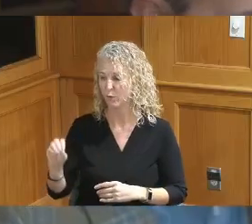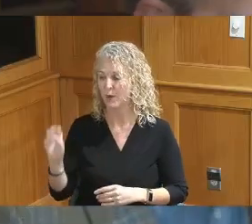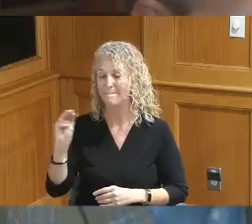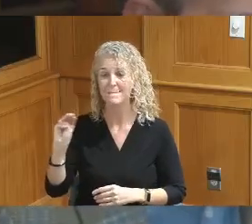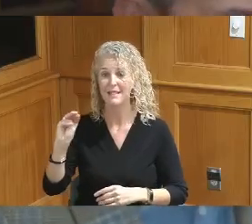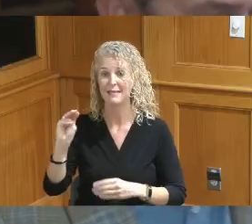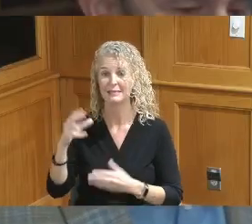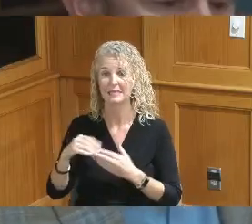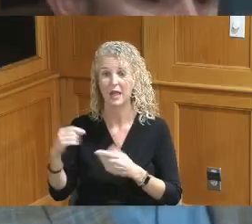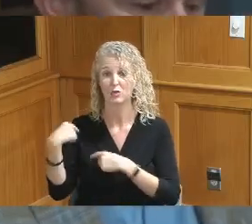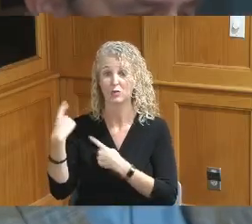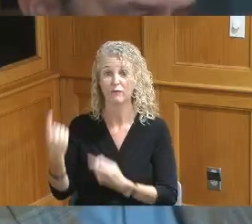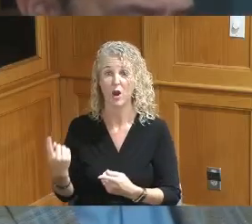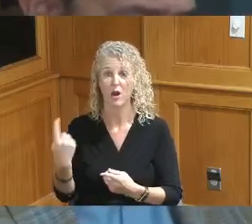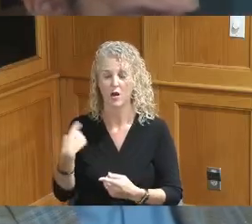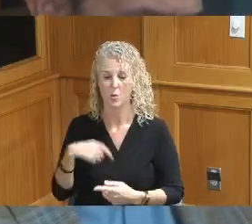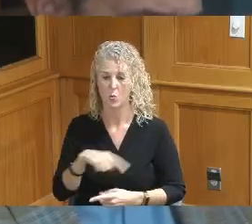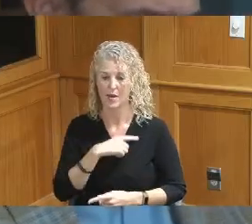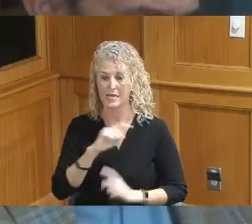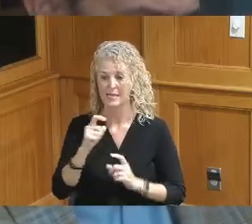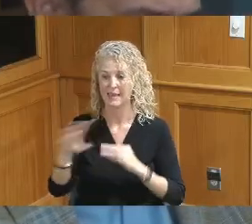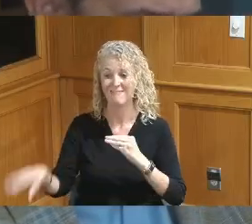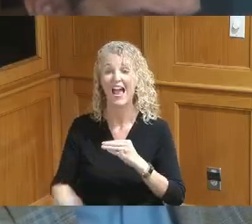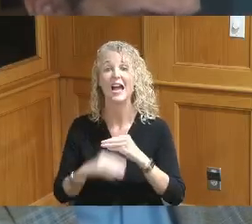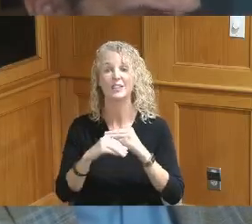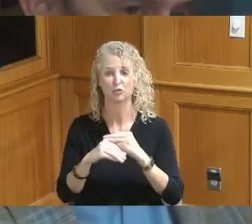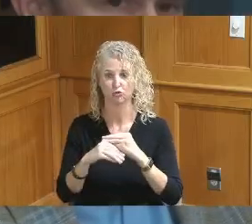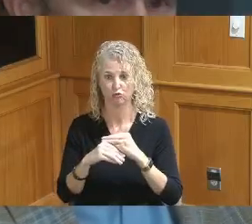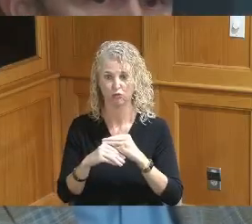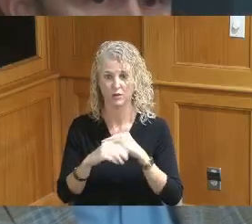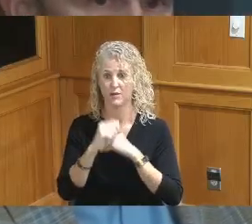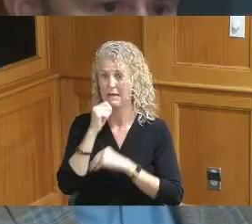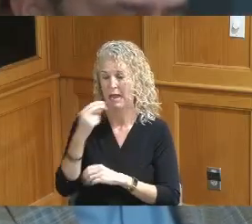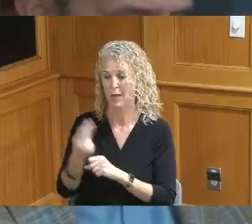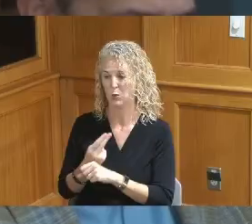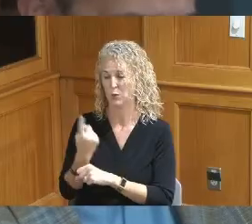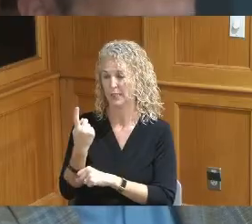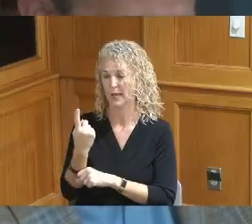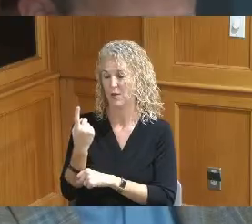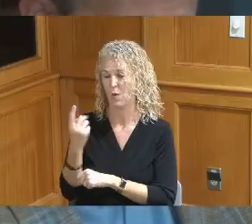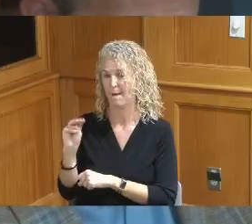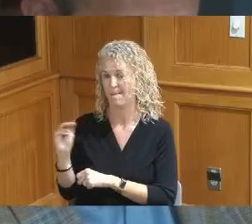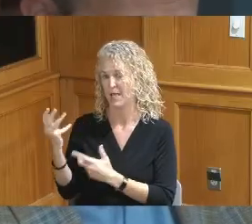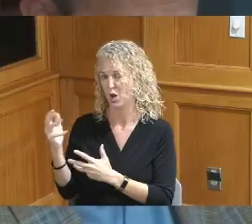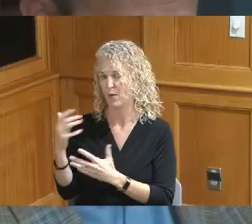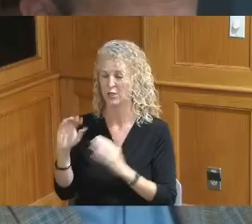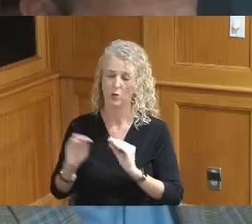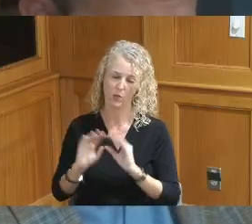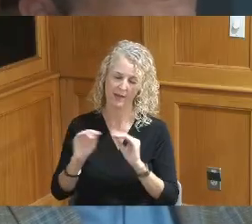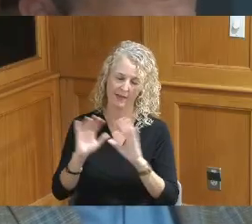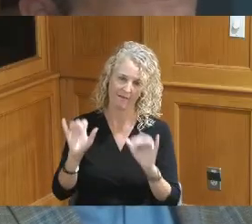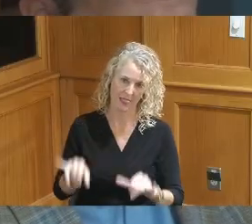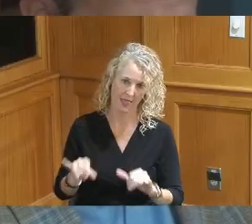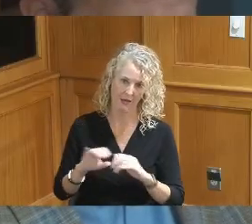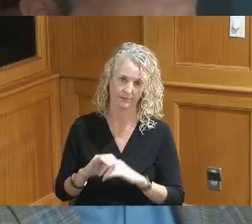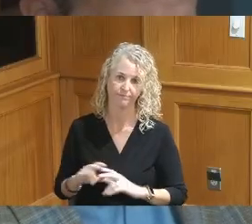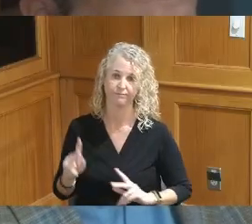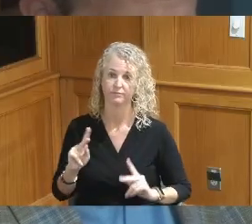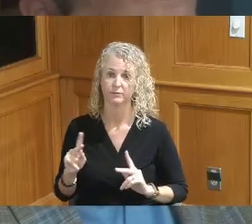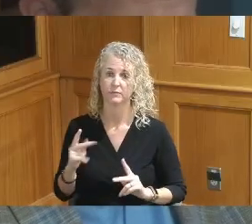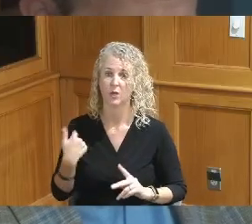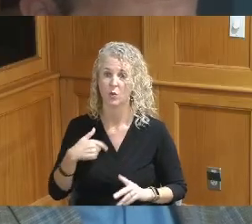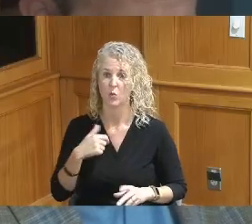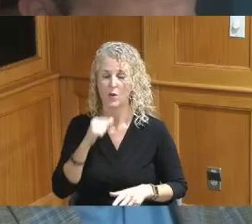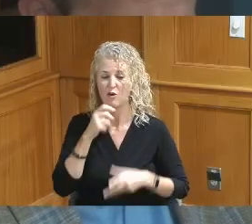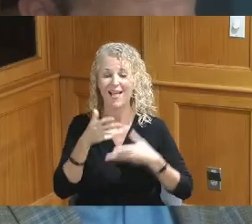million. We gave you extra to look at the tiny home. So I want to clarify that. So to say we leaving